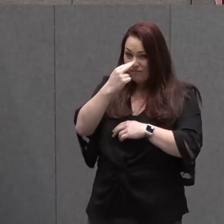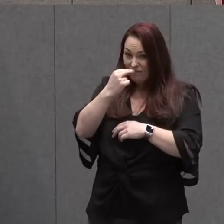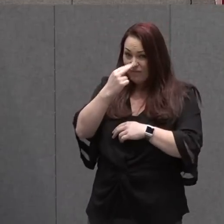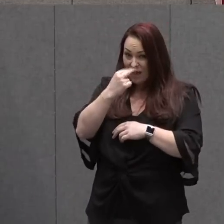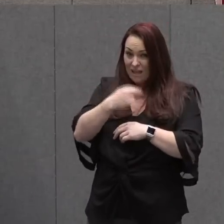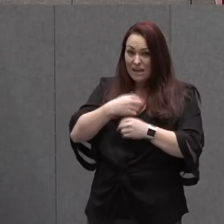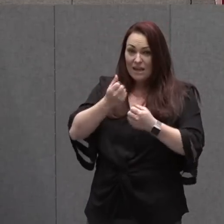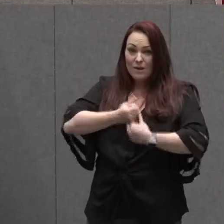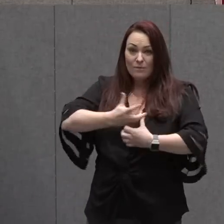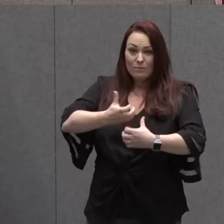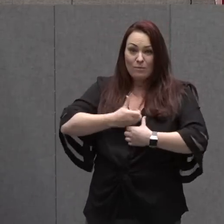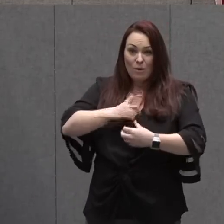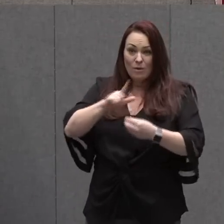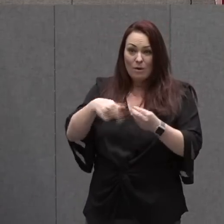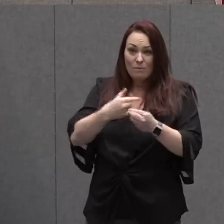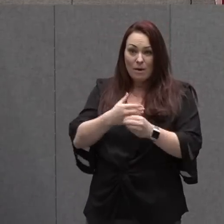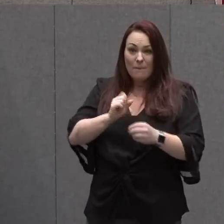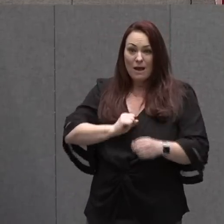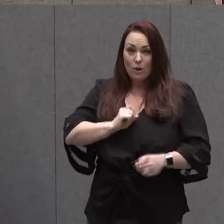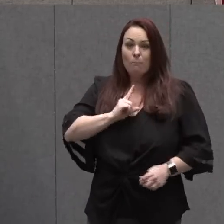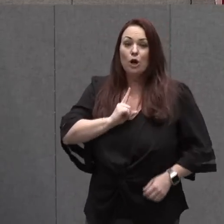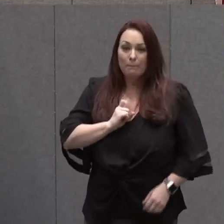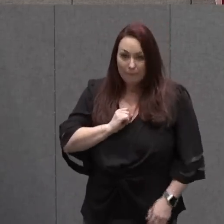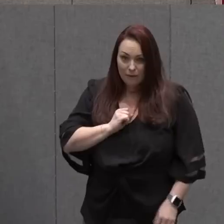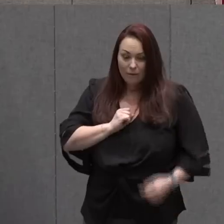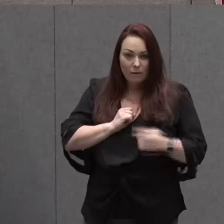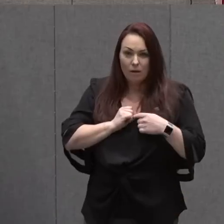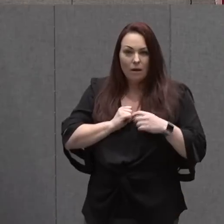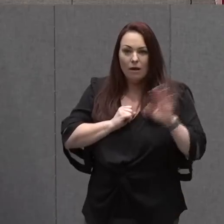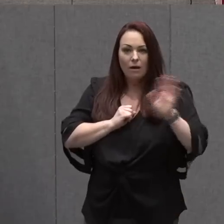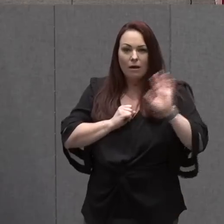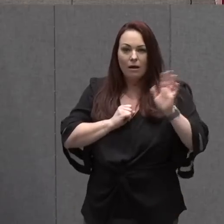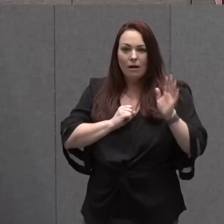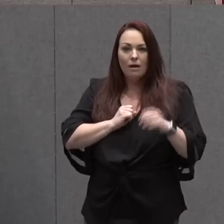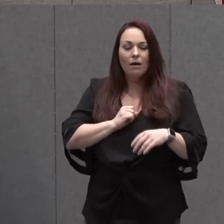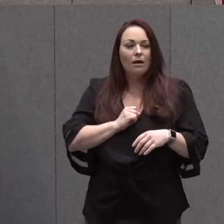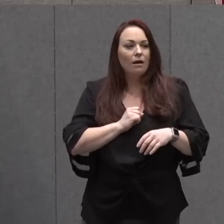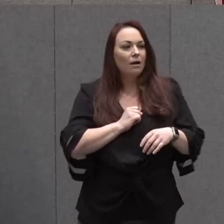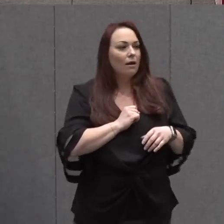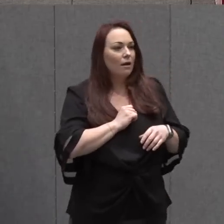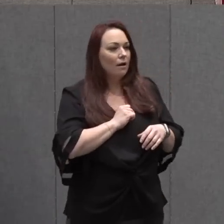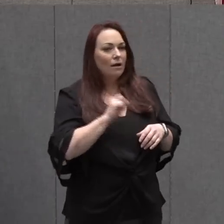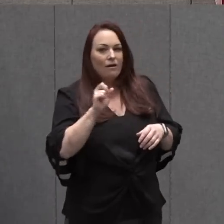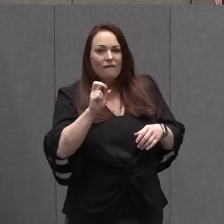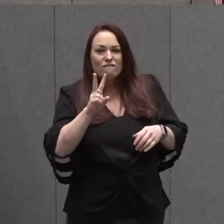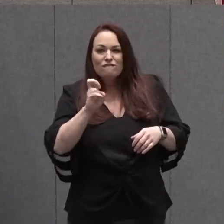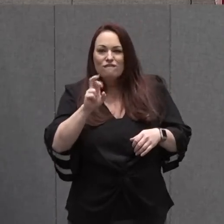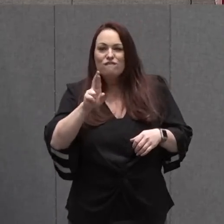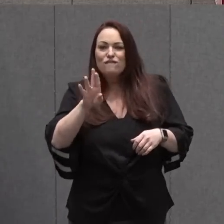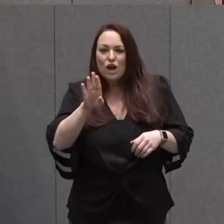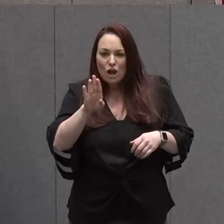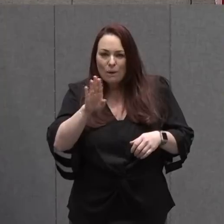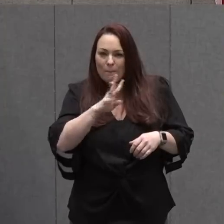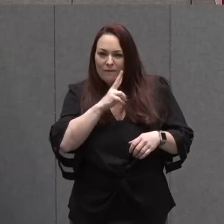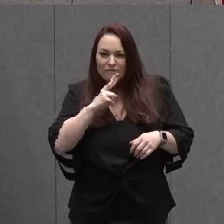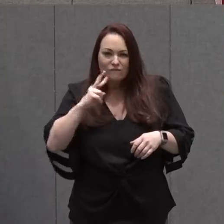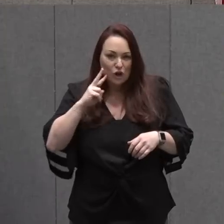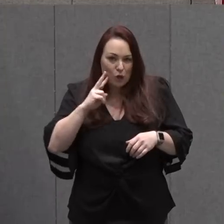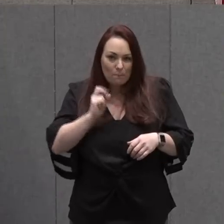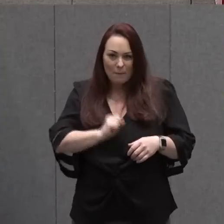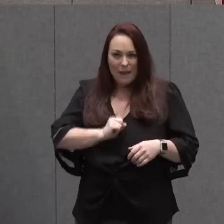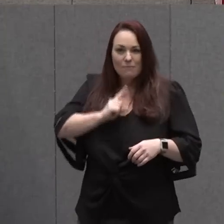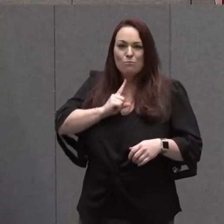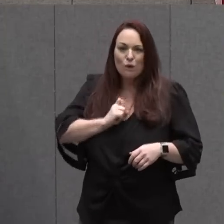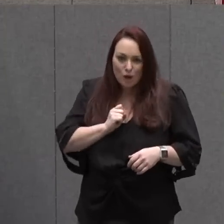burp. No. You see, I got verb and burp mixed up, so that wasn't a poem. That made